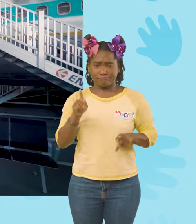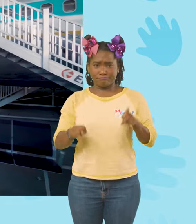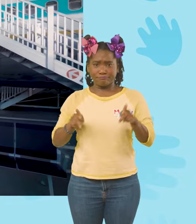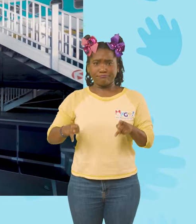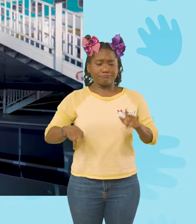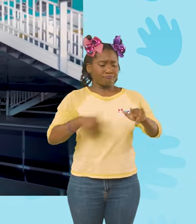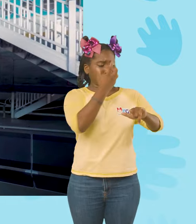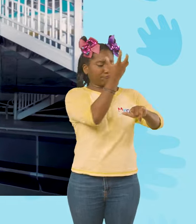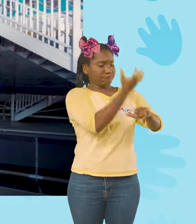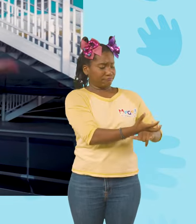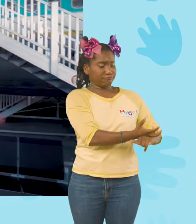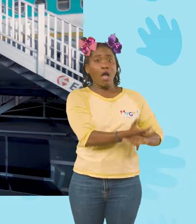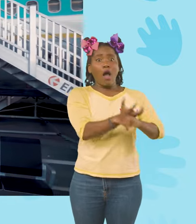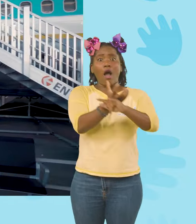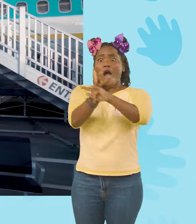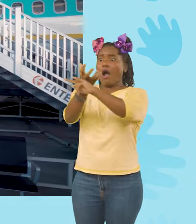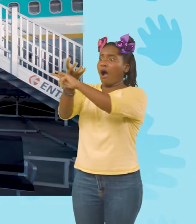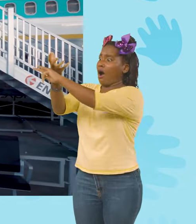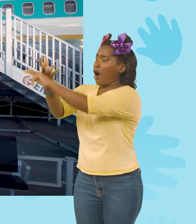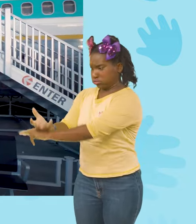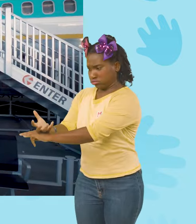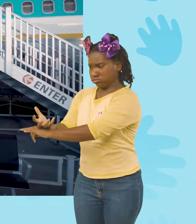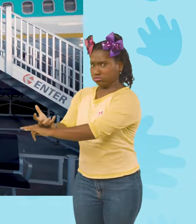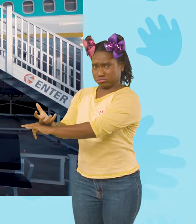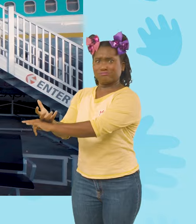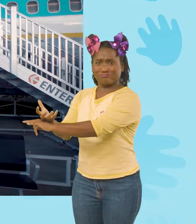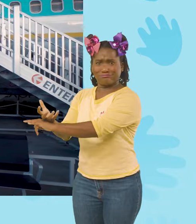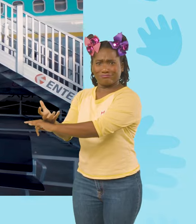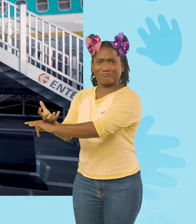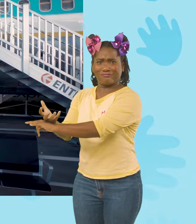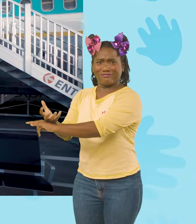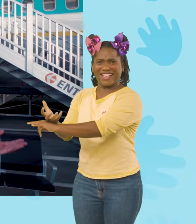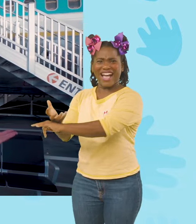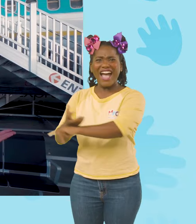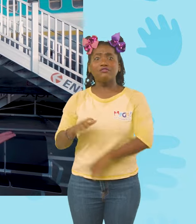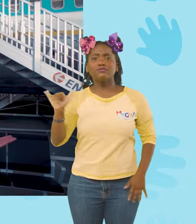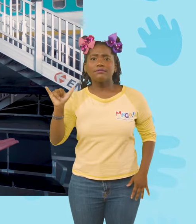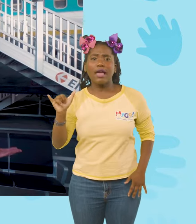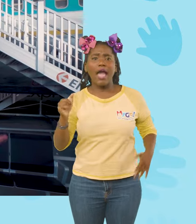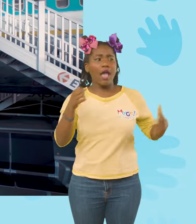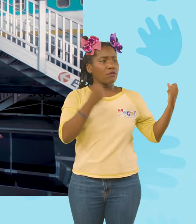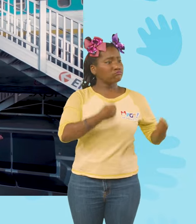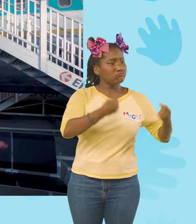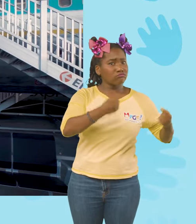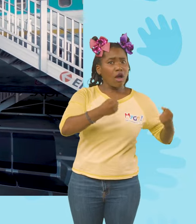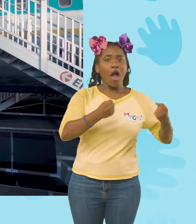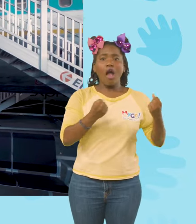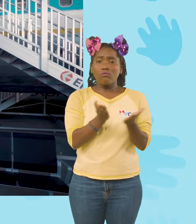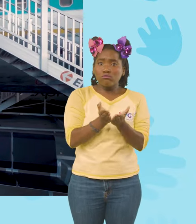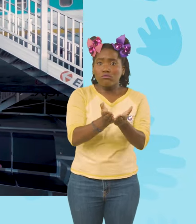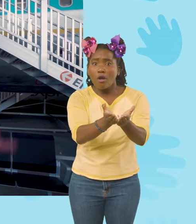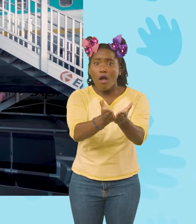put people inside and transport them from one location to the other location. Just like, say, a car or a